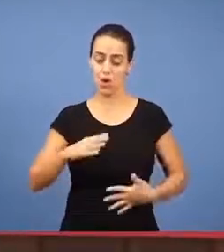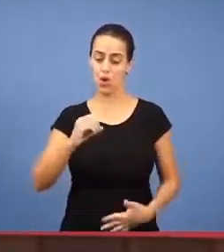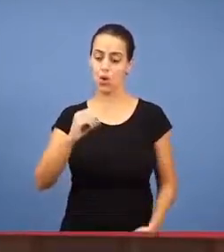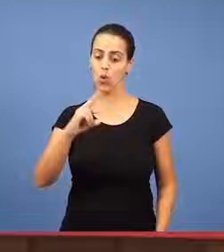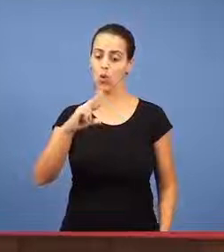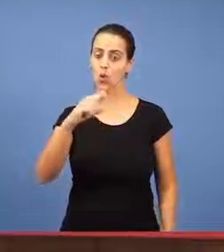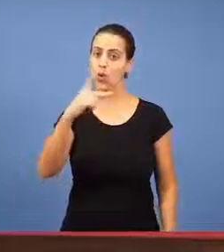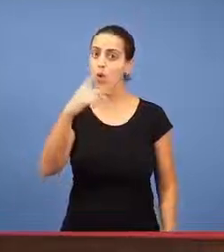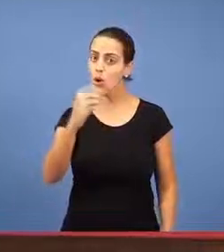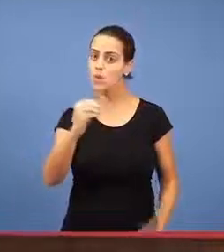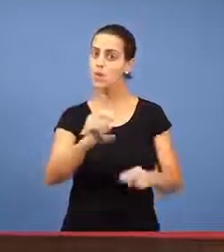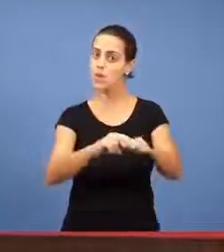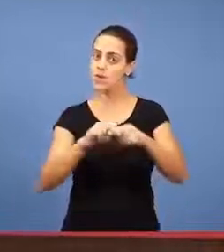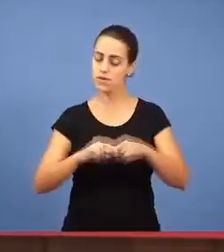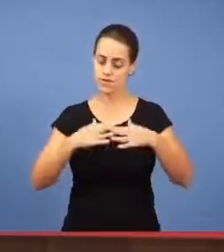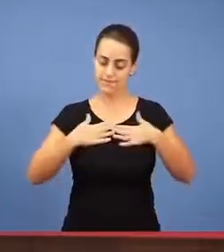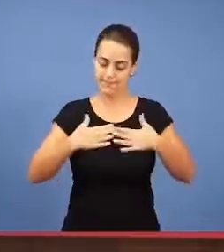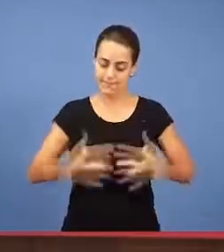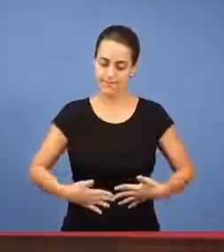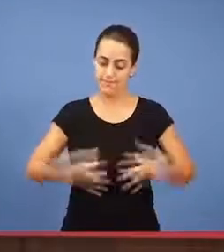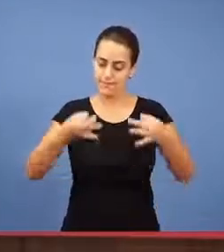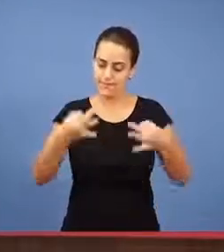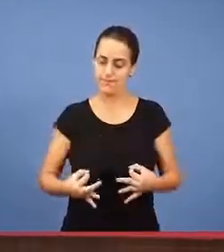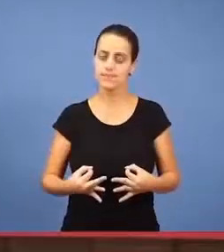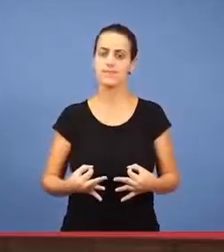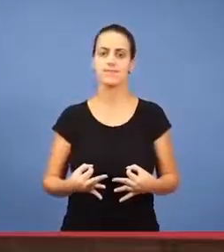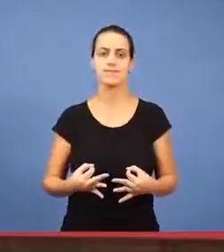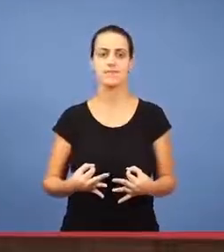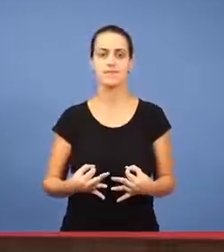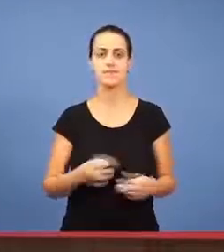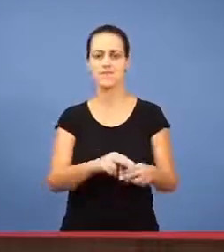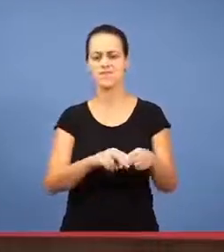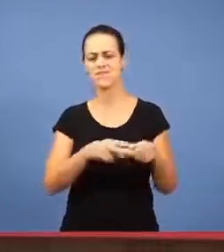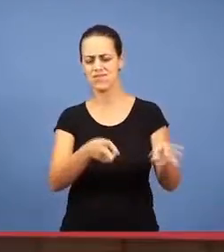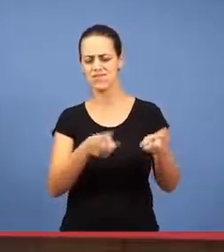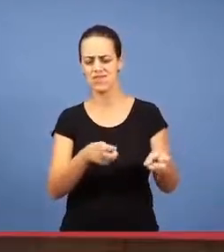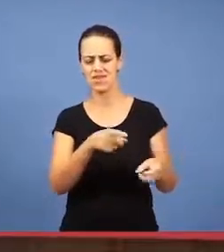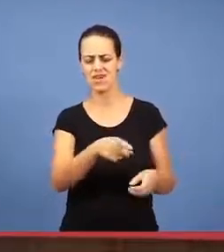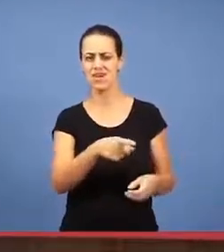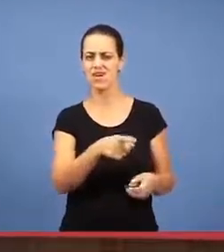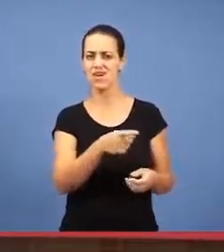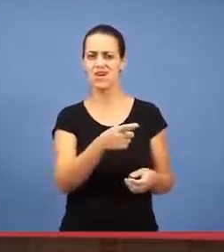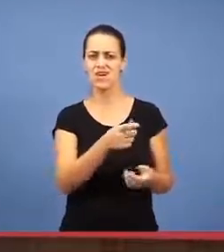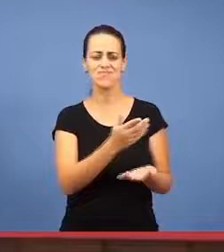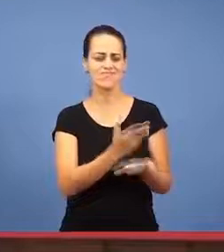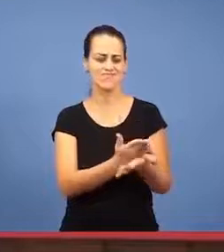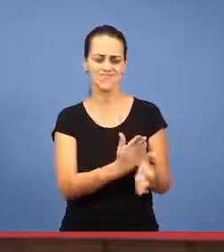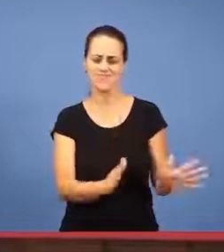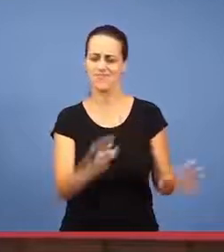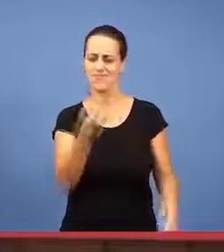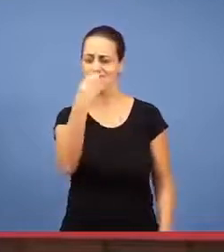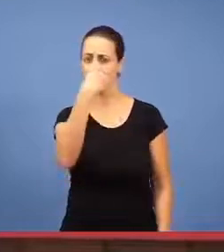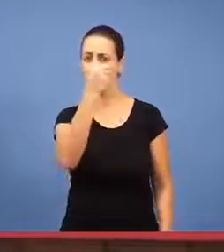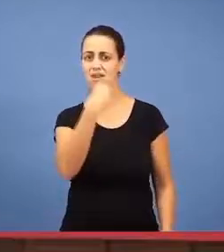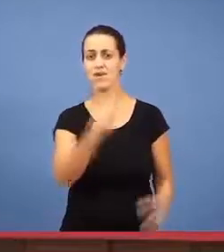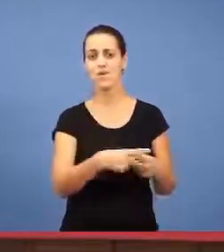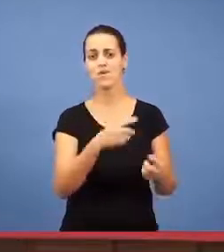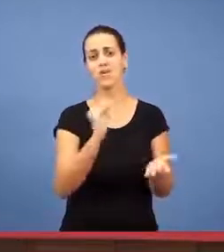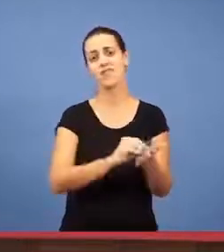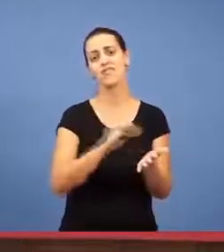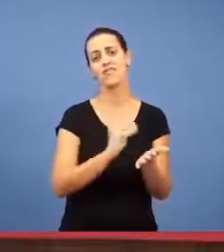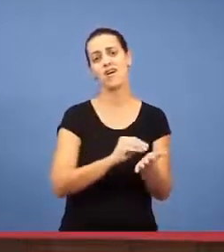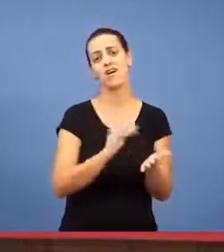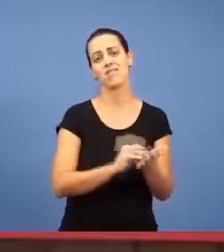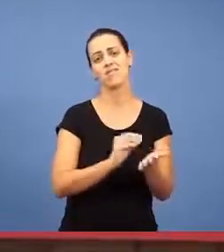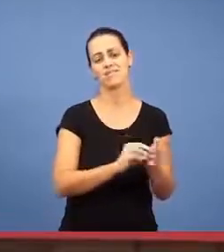So the body needs to have discipline. So we began to realize that the moments were coming to an end exactly